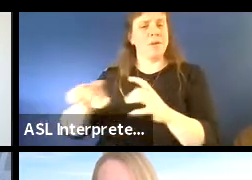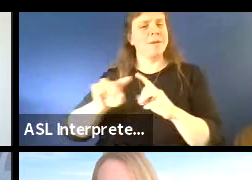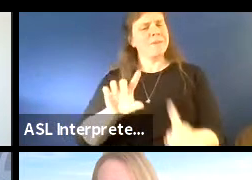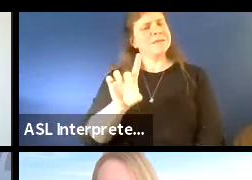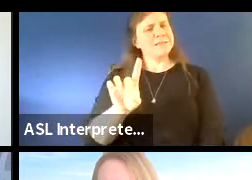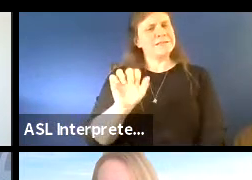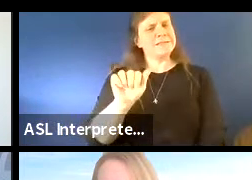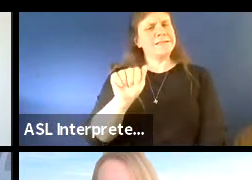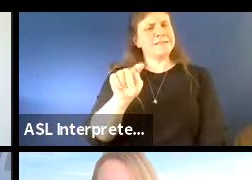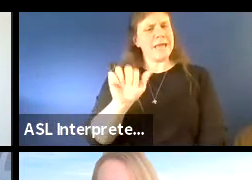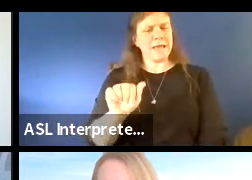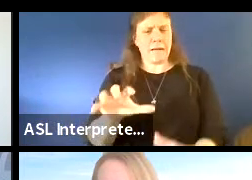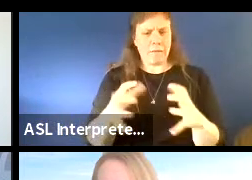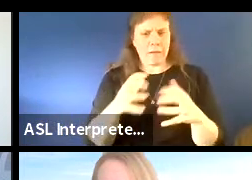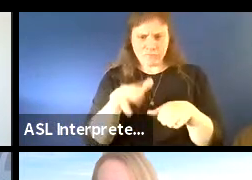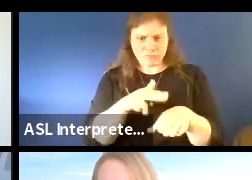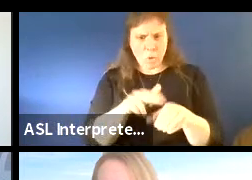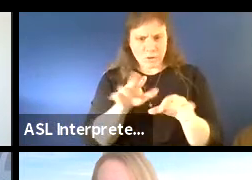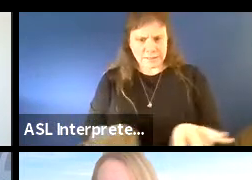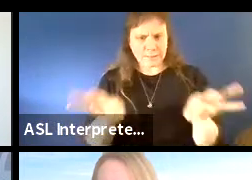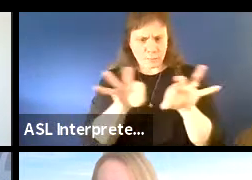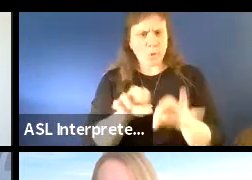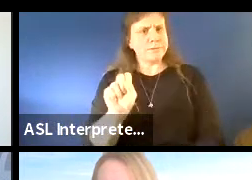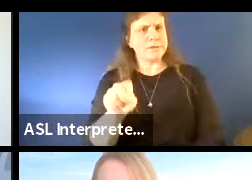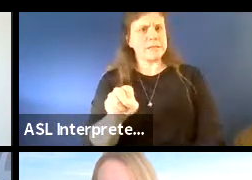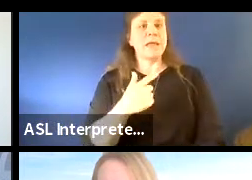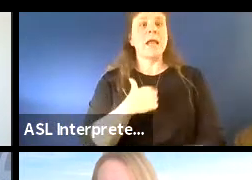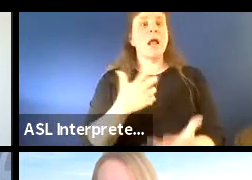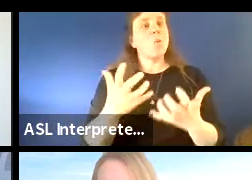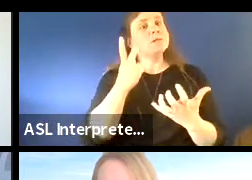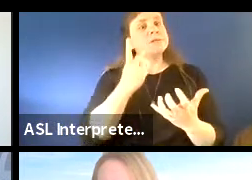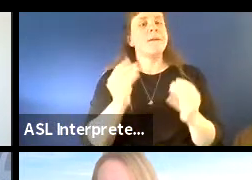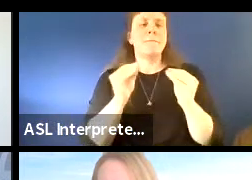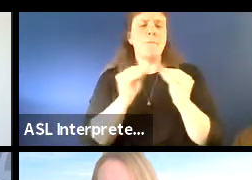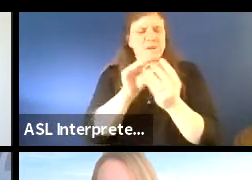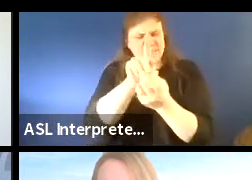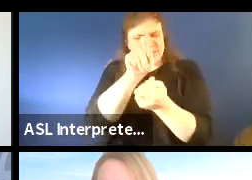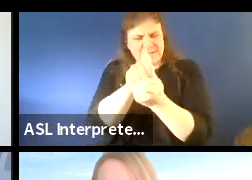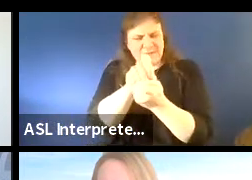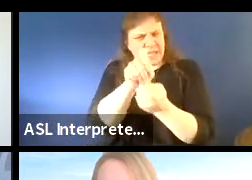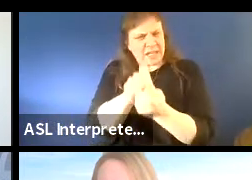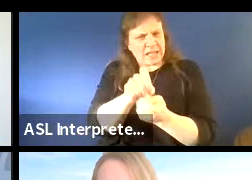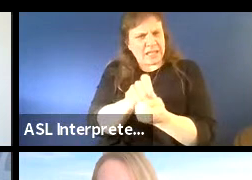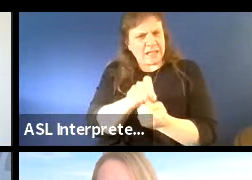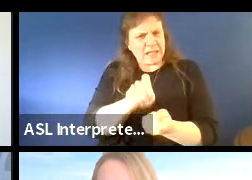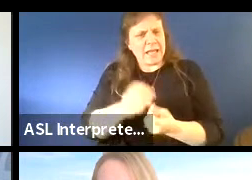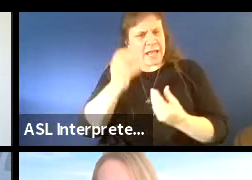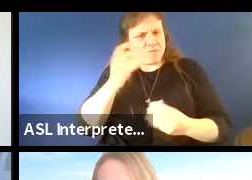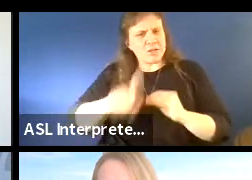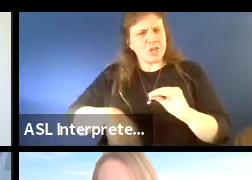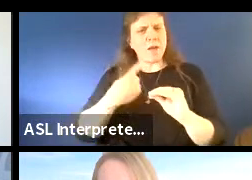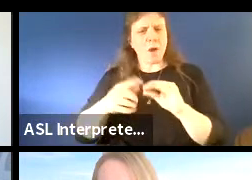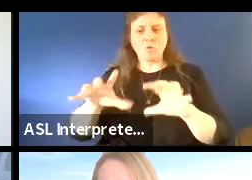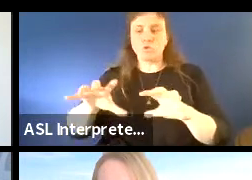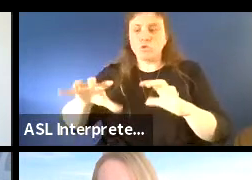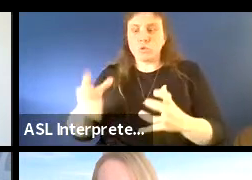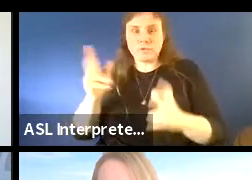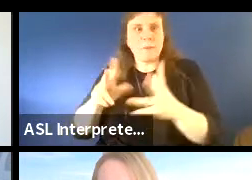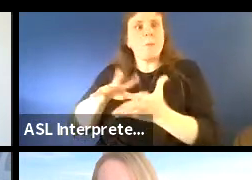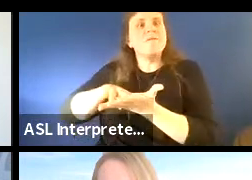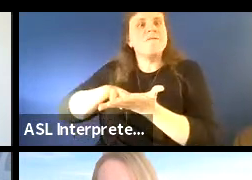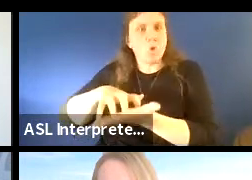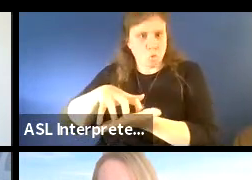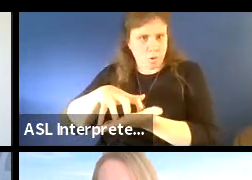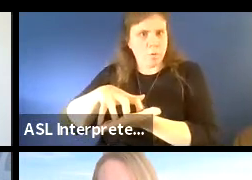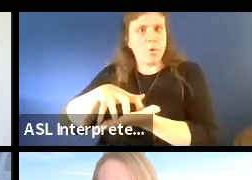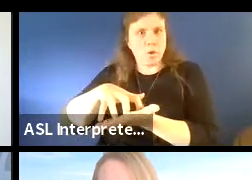is critical, and I'd love to see really more specific data on the vulnerable populations so we can really hold